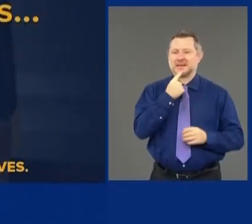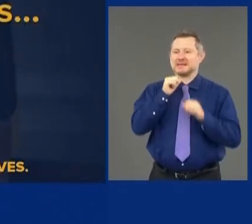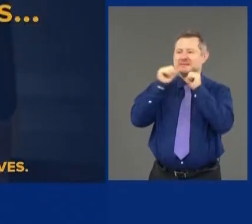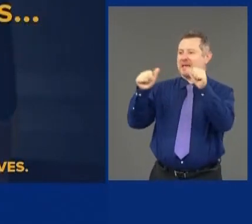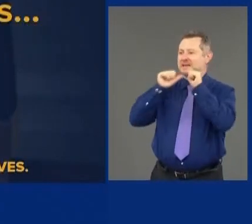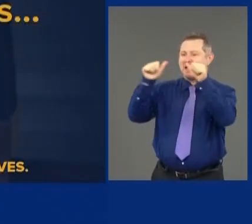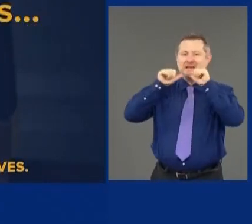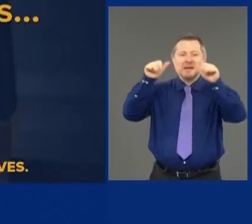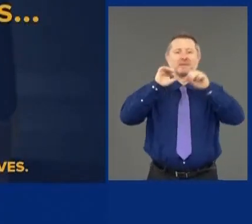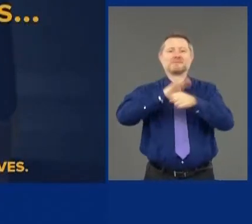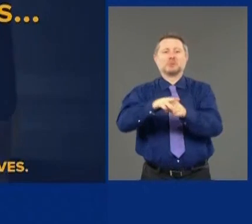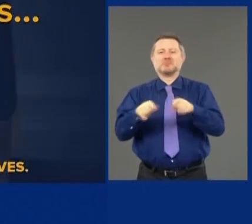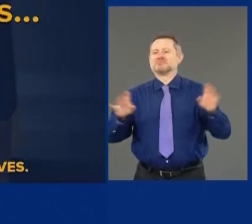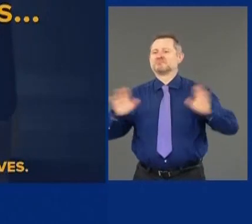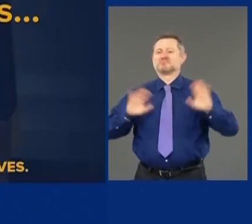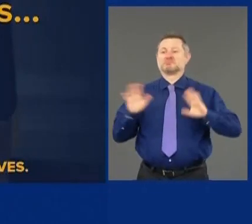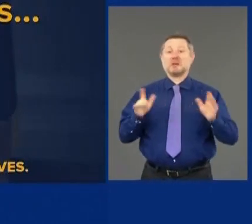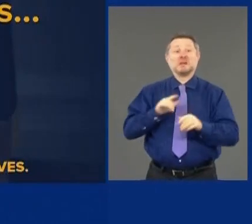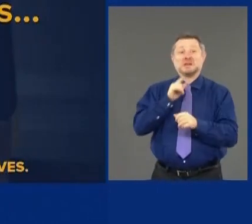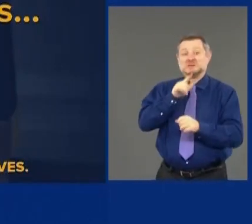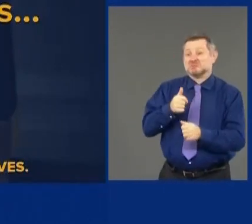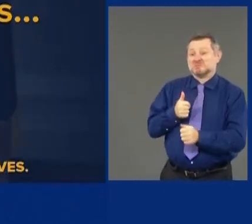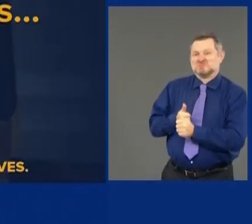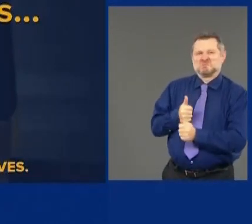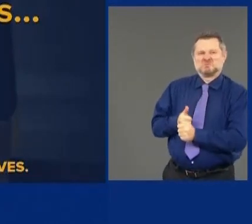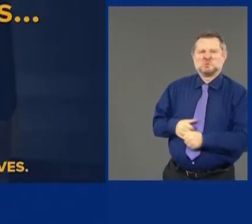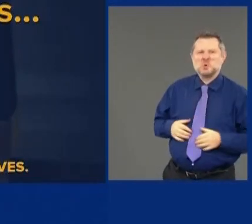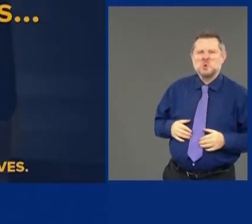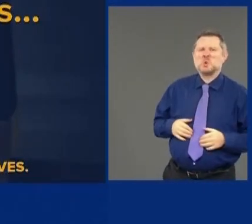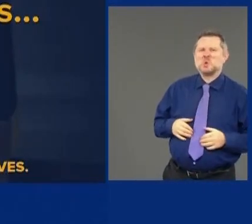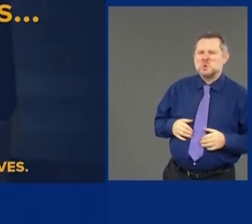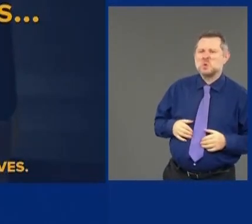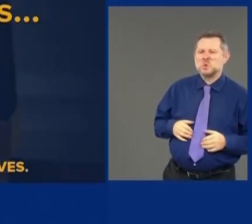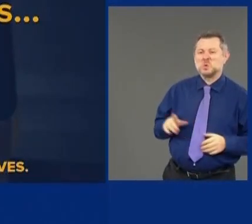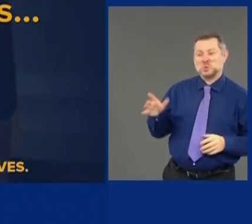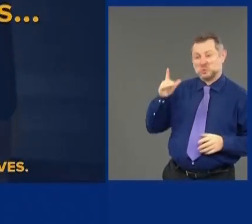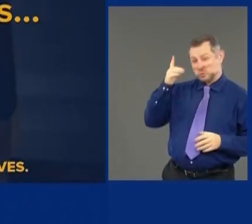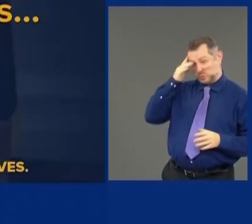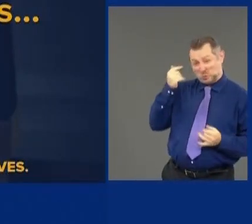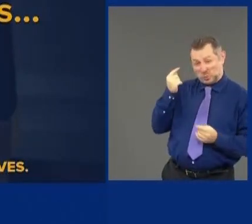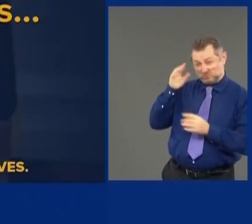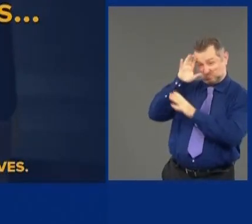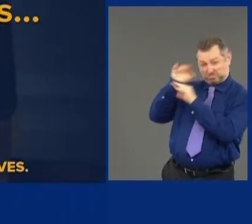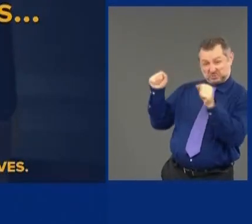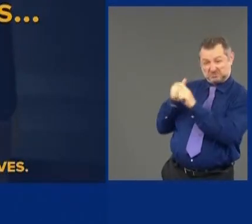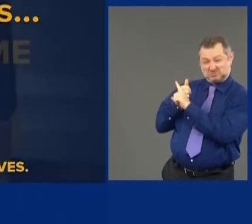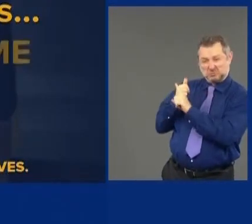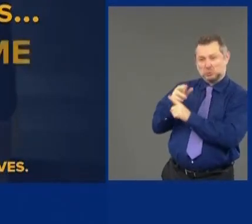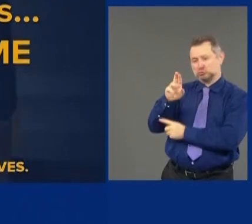virus. Well, you know what, Mr. President? Reality wins.